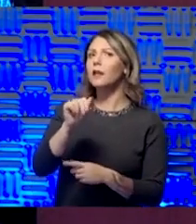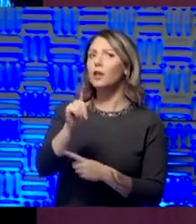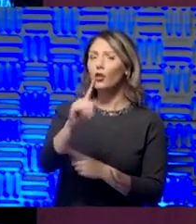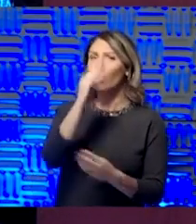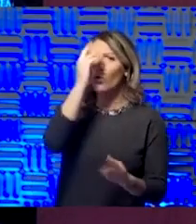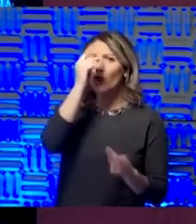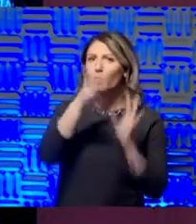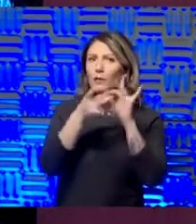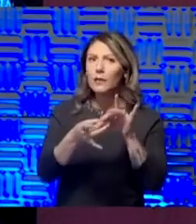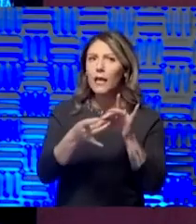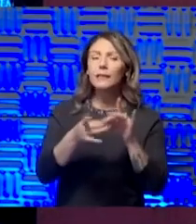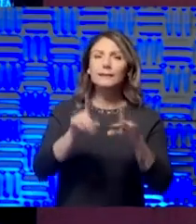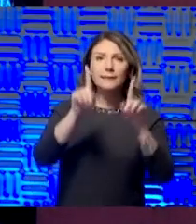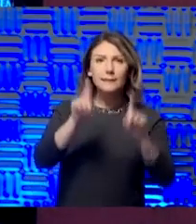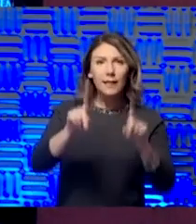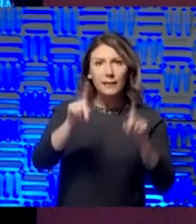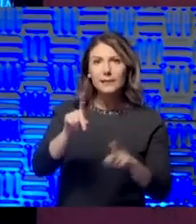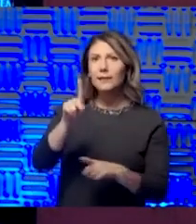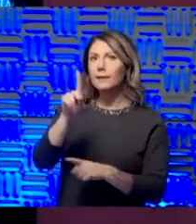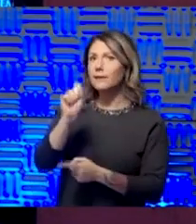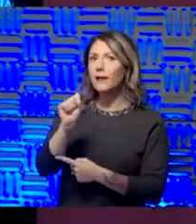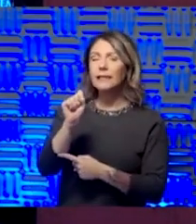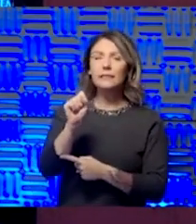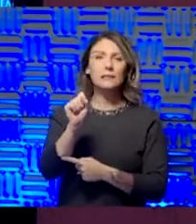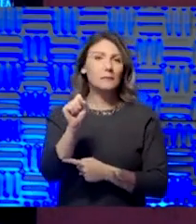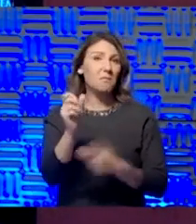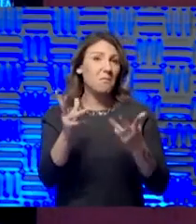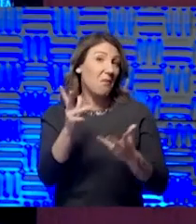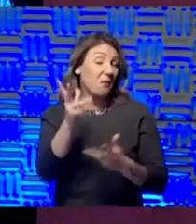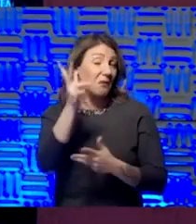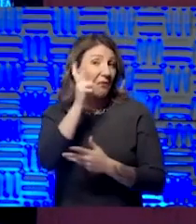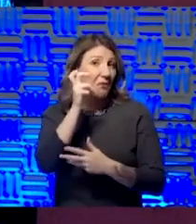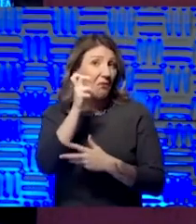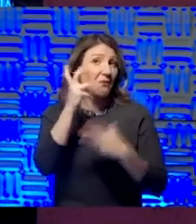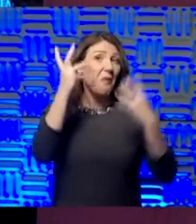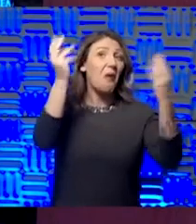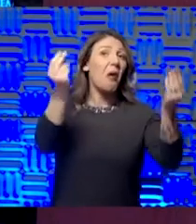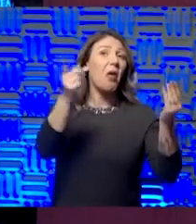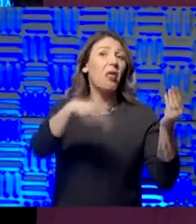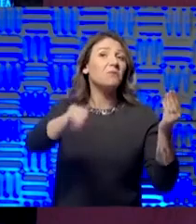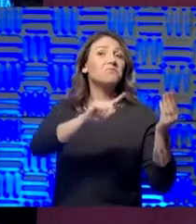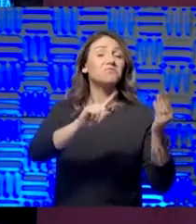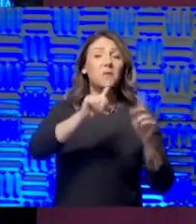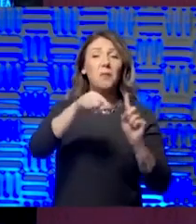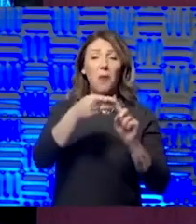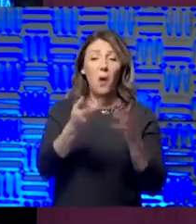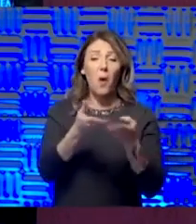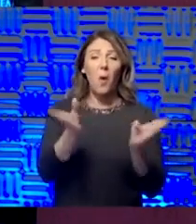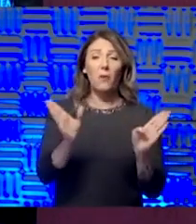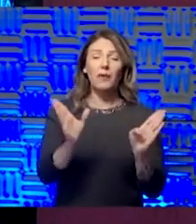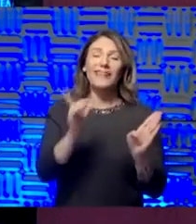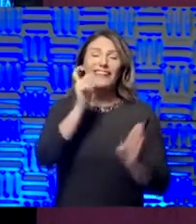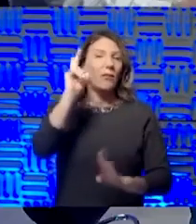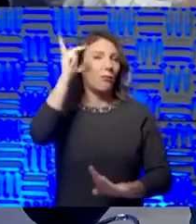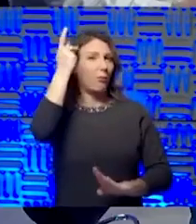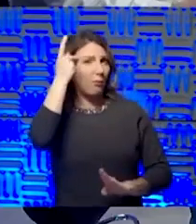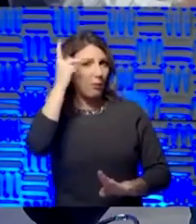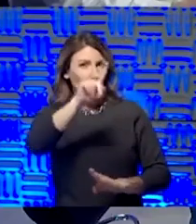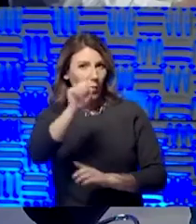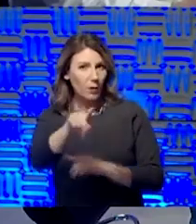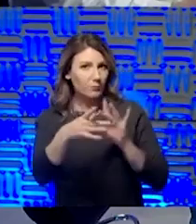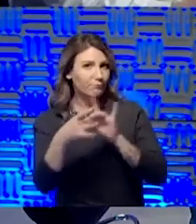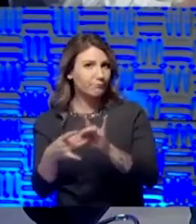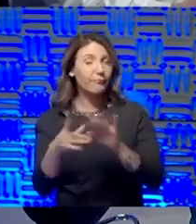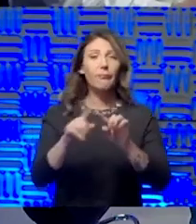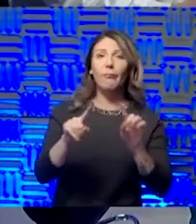regarding testing in Kansas and some of the things you're hearing out there about reopening, and not about the political question of reopening, but how do we need to